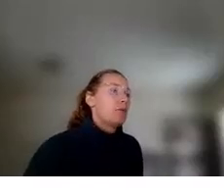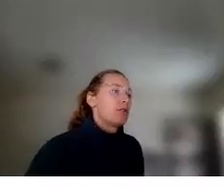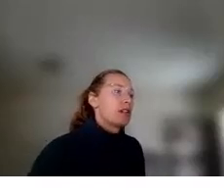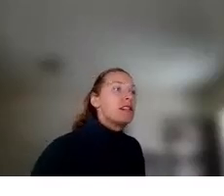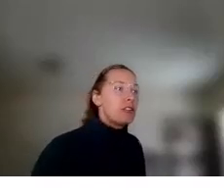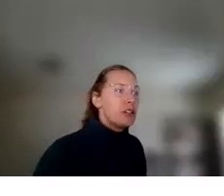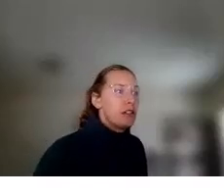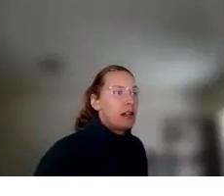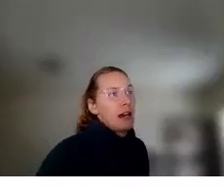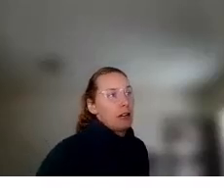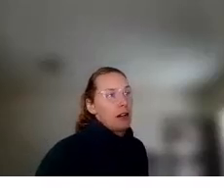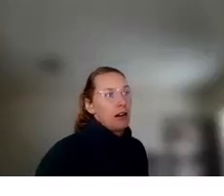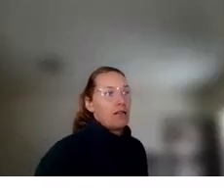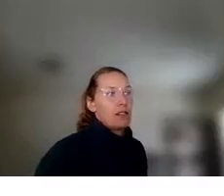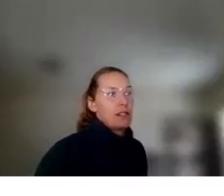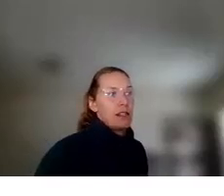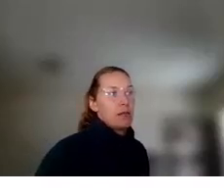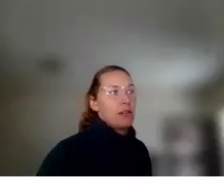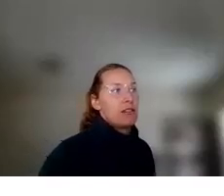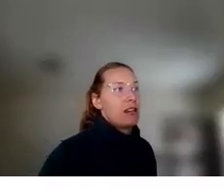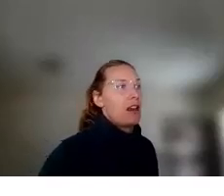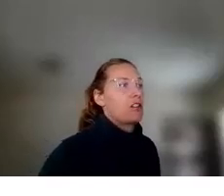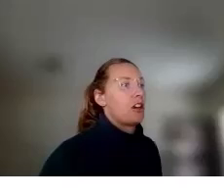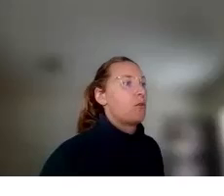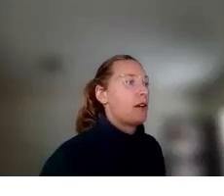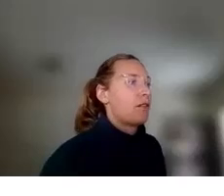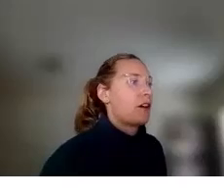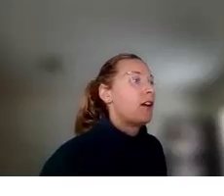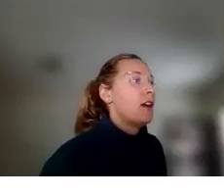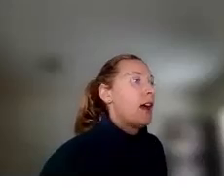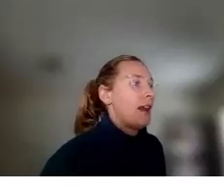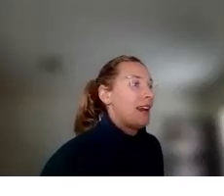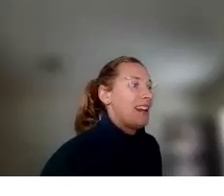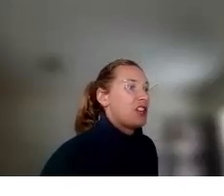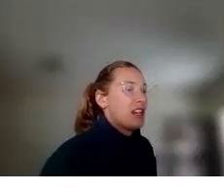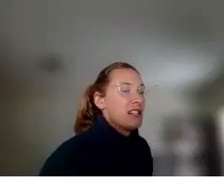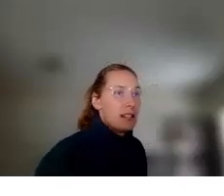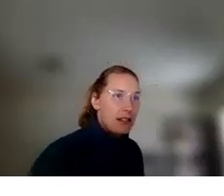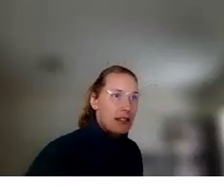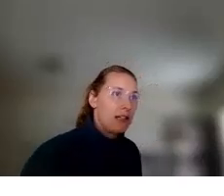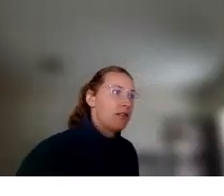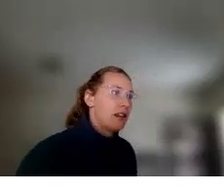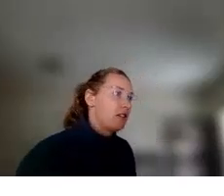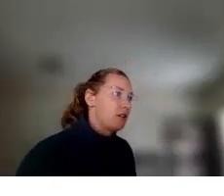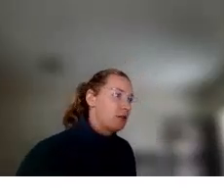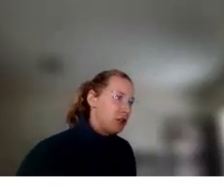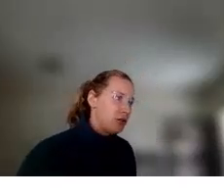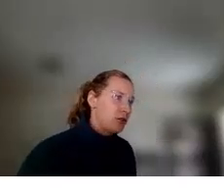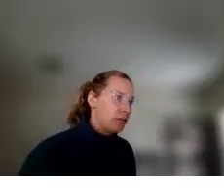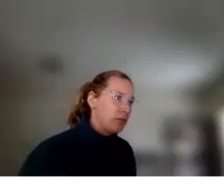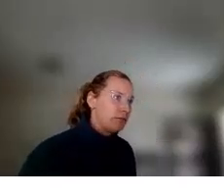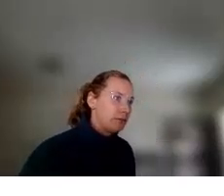still transition out of the CwCHN waiver at age 18 if they so choose.